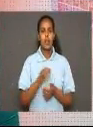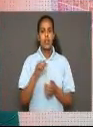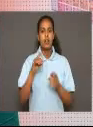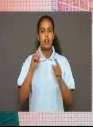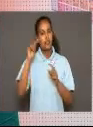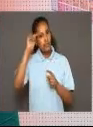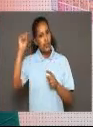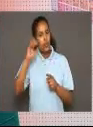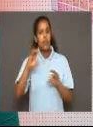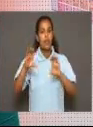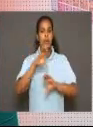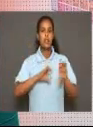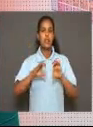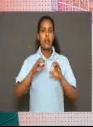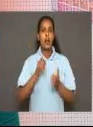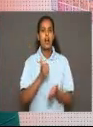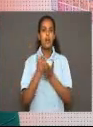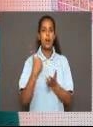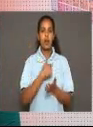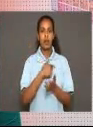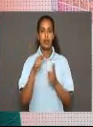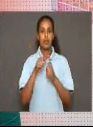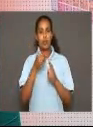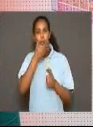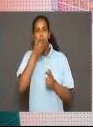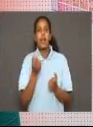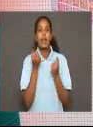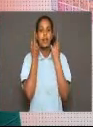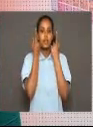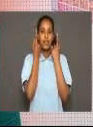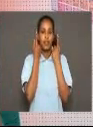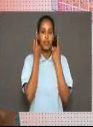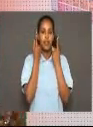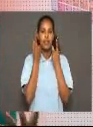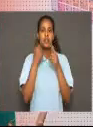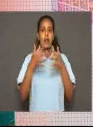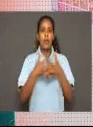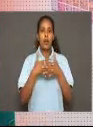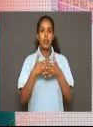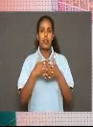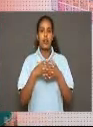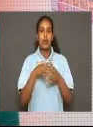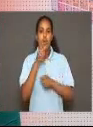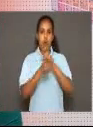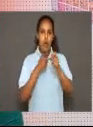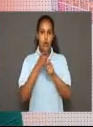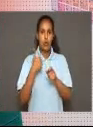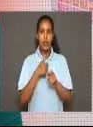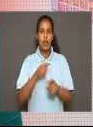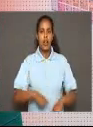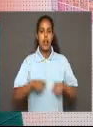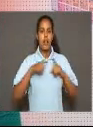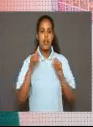theories of chemistry help us to better understand the material world that we live